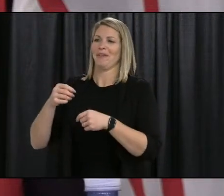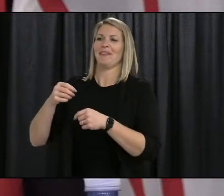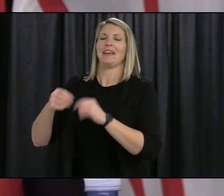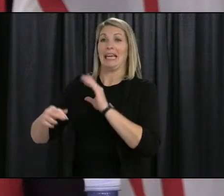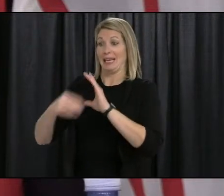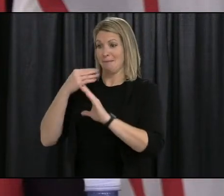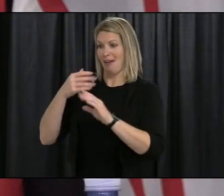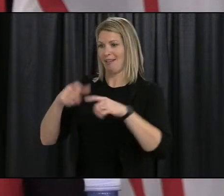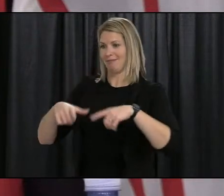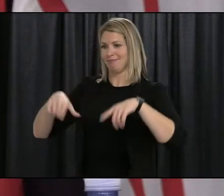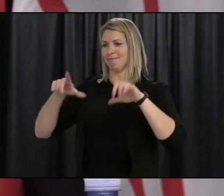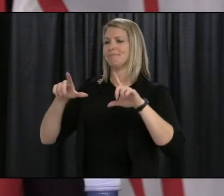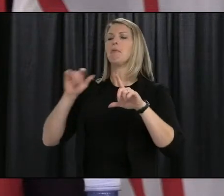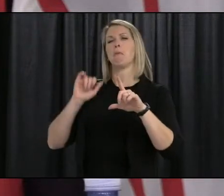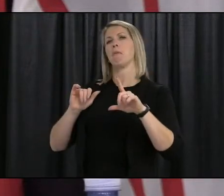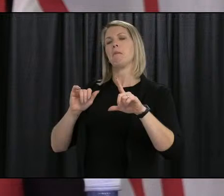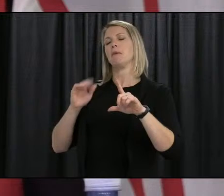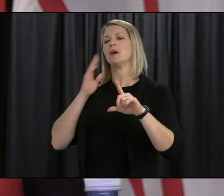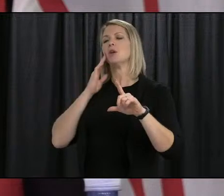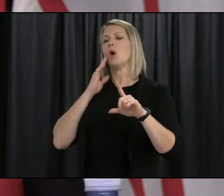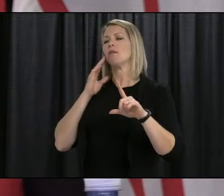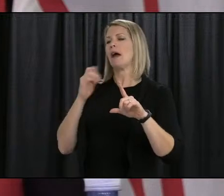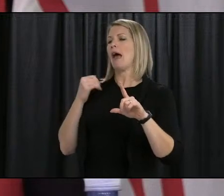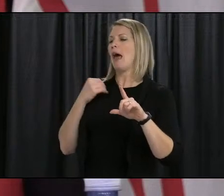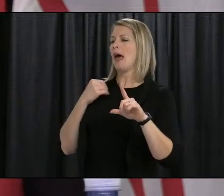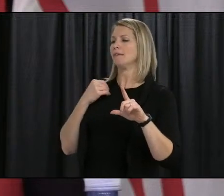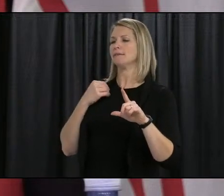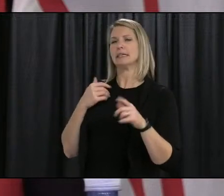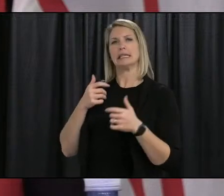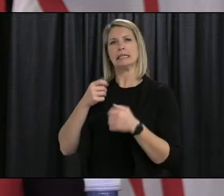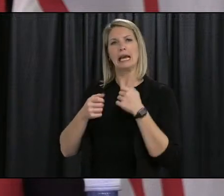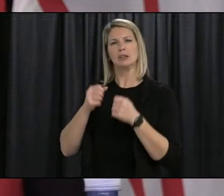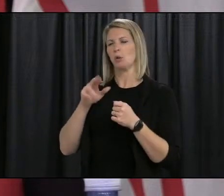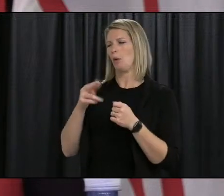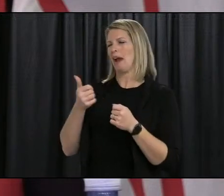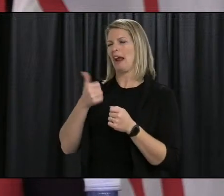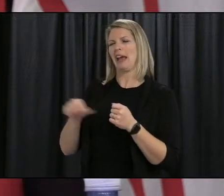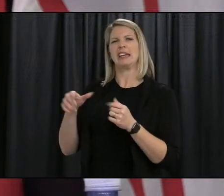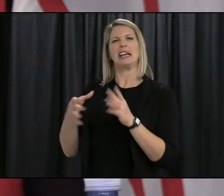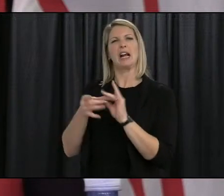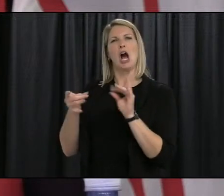you can use that to write some free text to explain that.